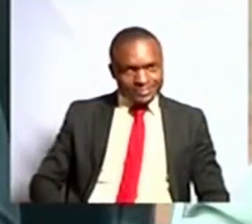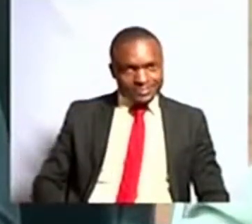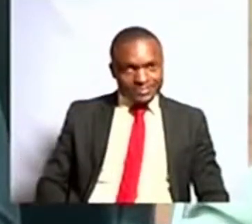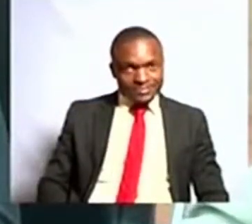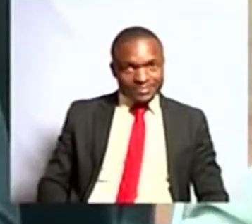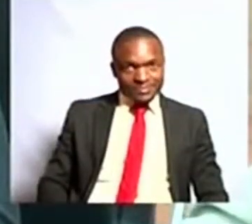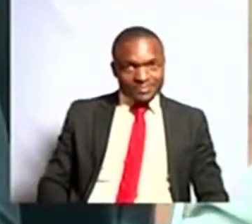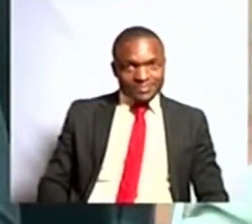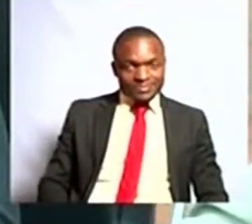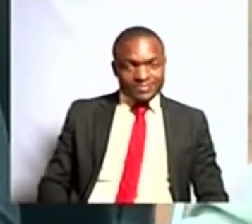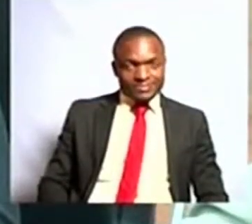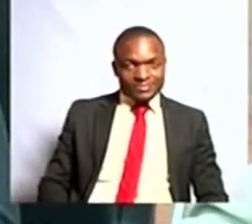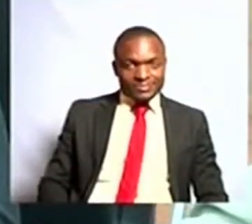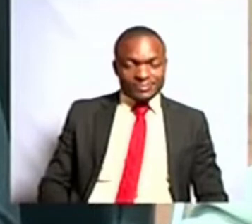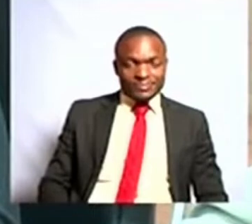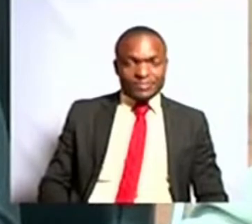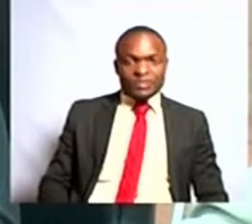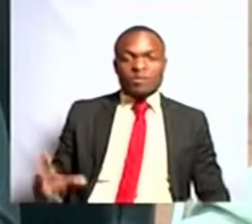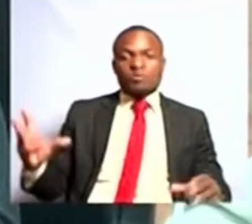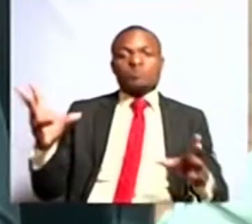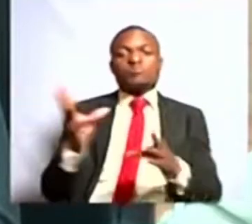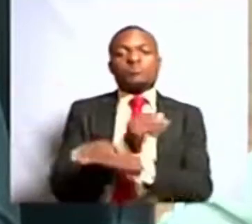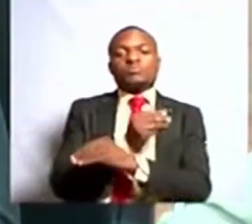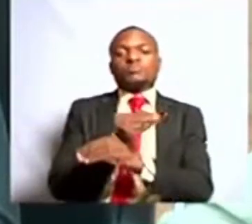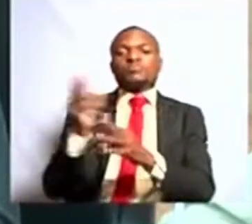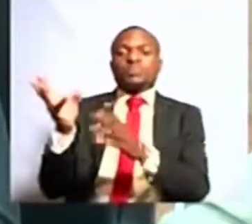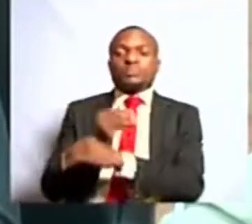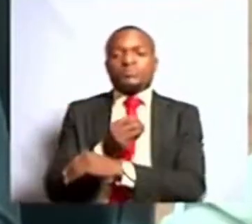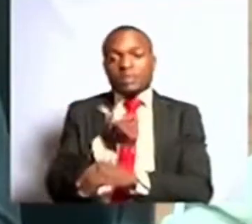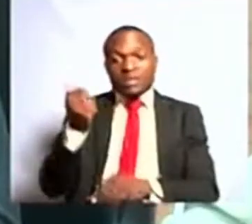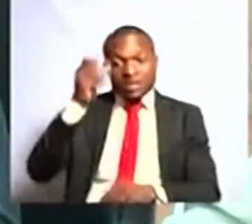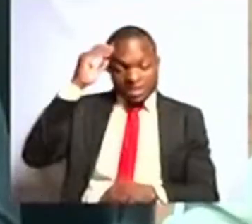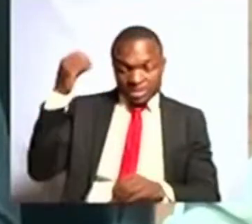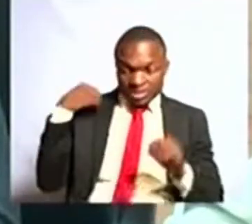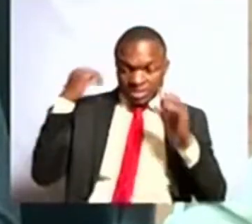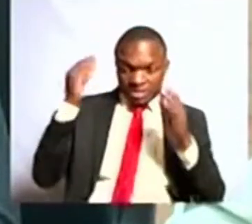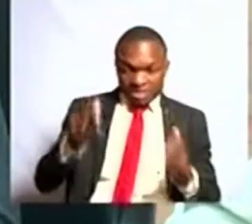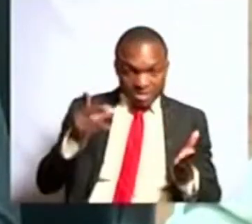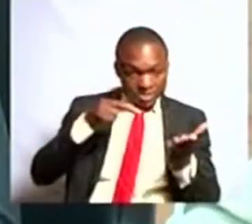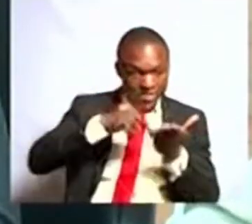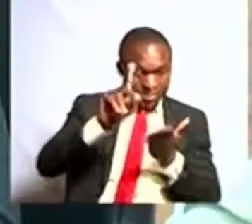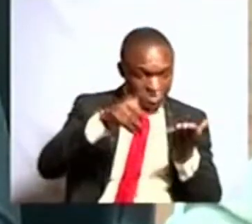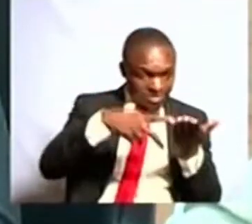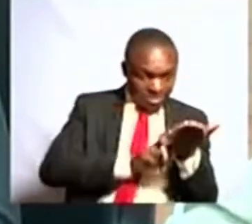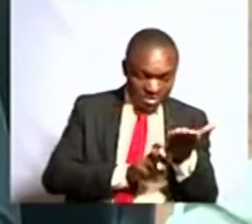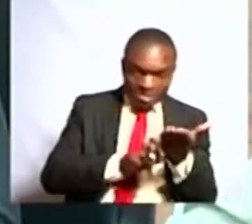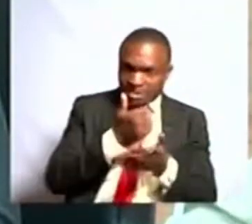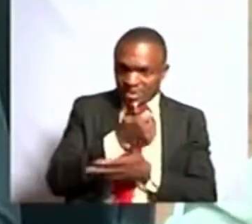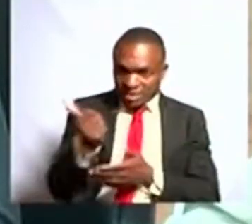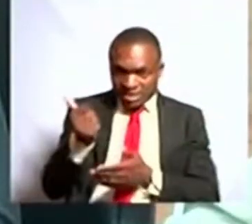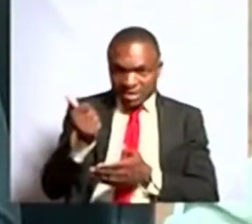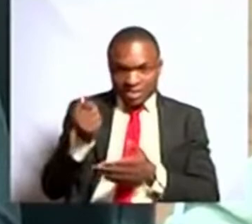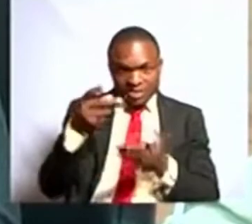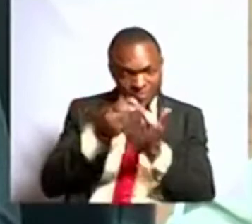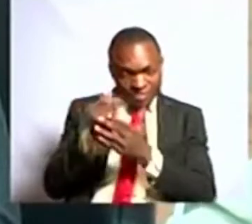as they were misplaced by non-accounting officers. However, the payment vouchers and other financial records were found in the